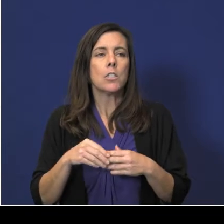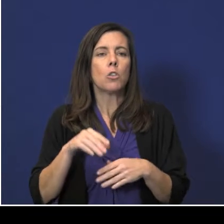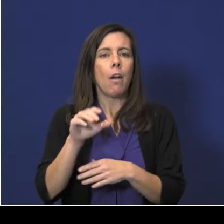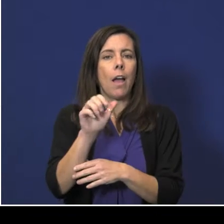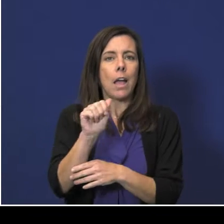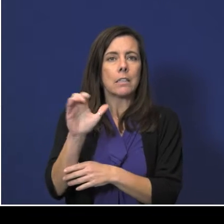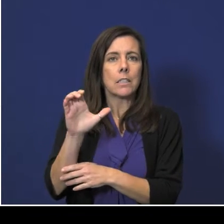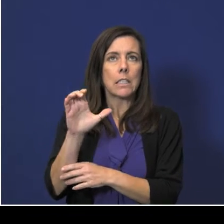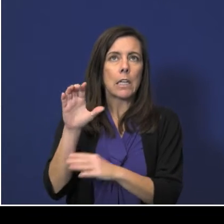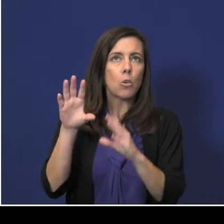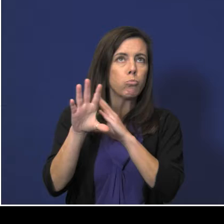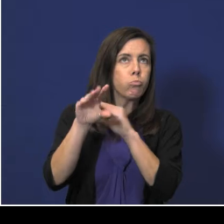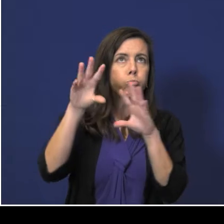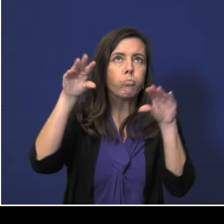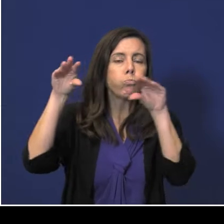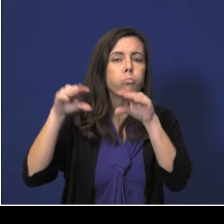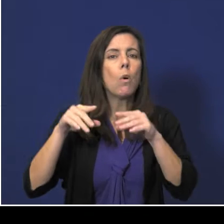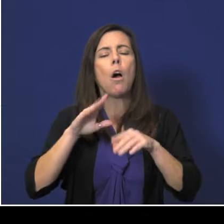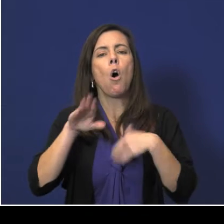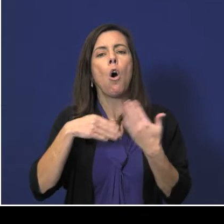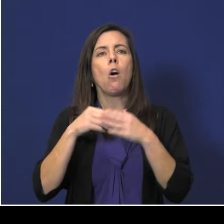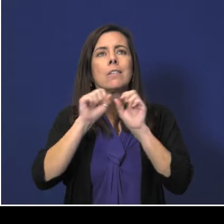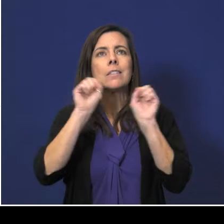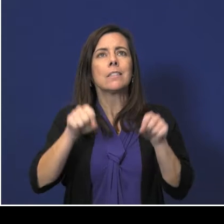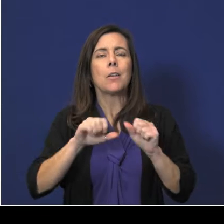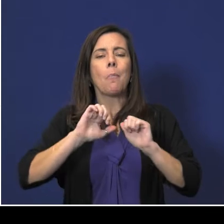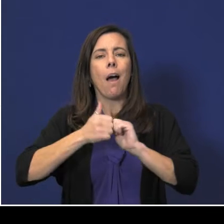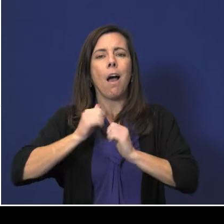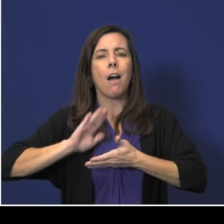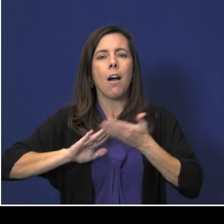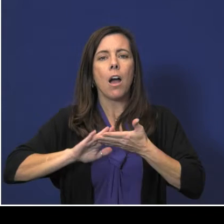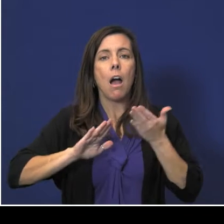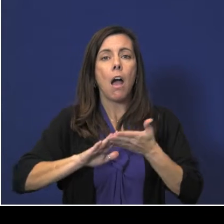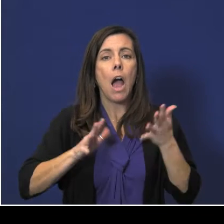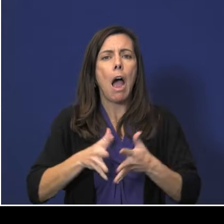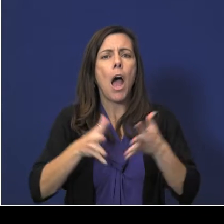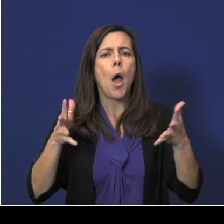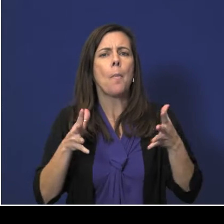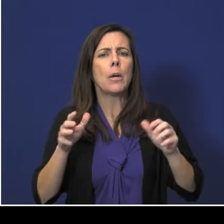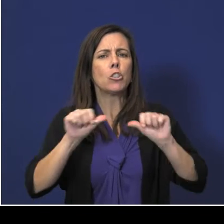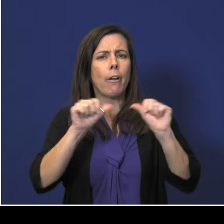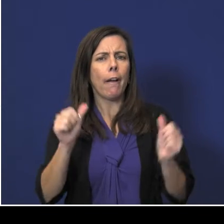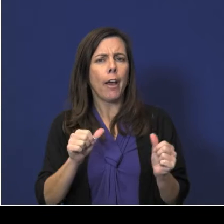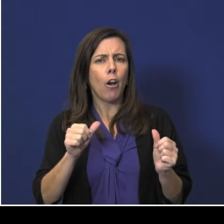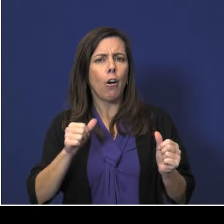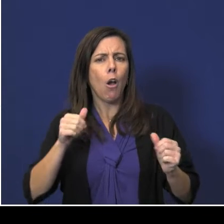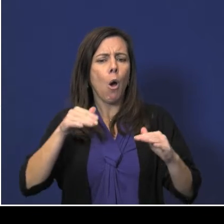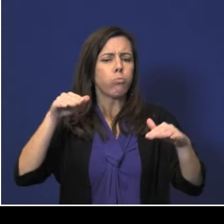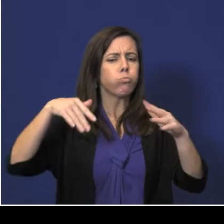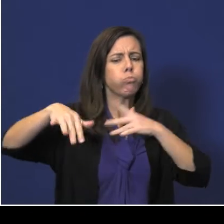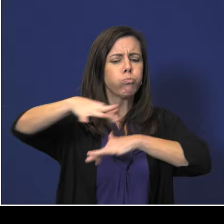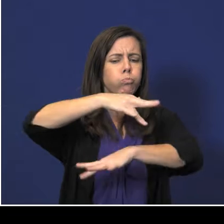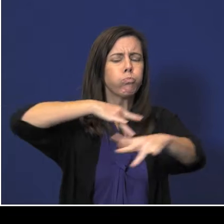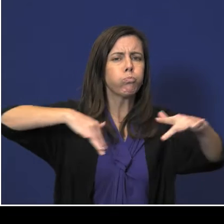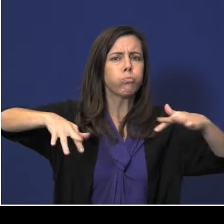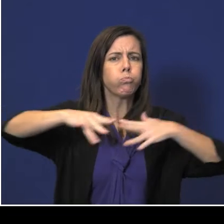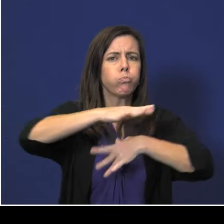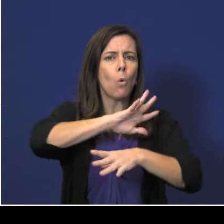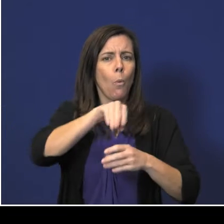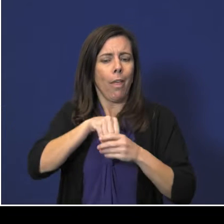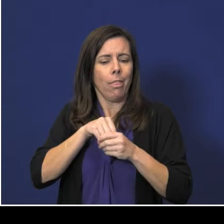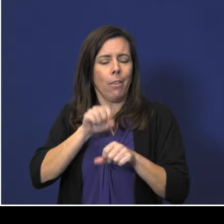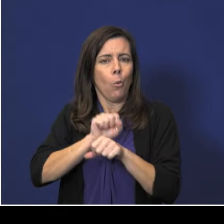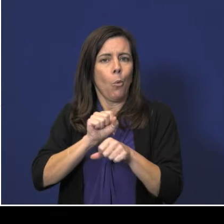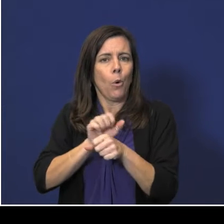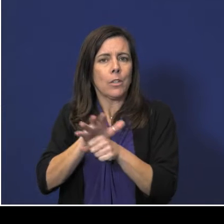come into the building, the systems and how they operate, the amount of air exchanges on the air that's circulating in everyone's workspace, and